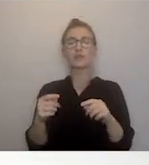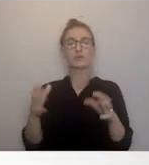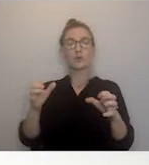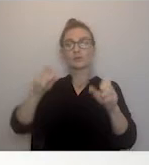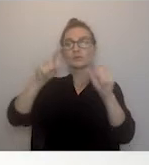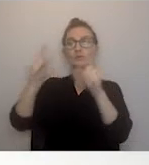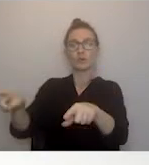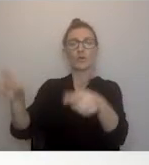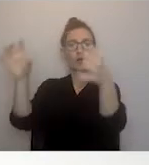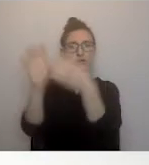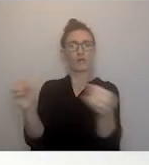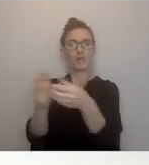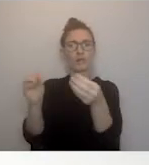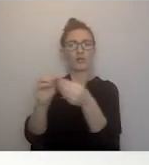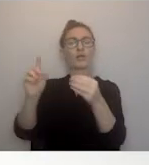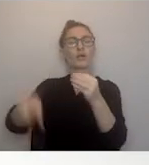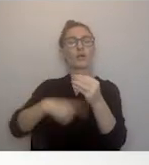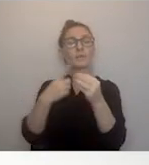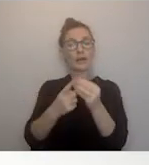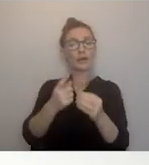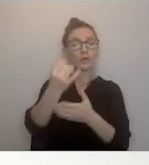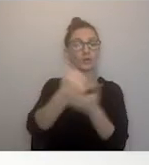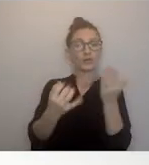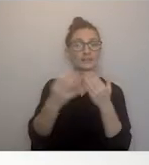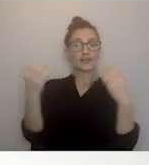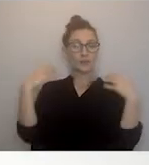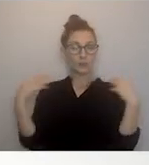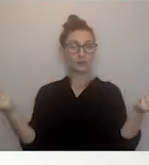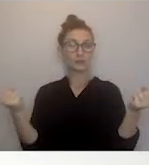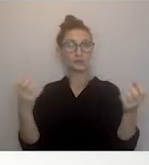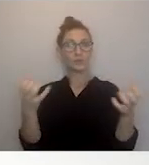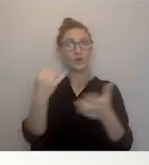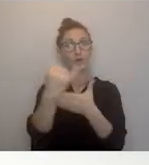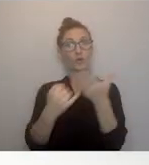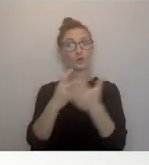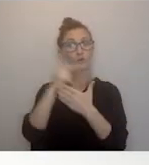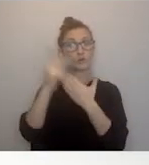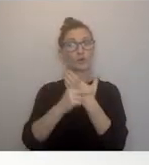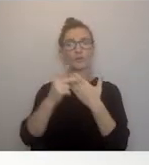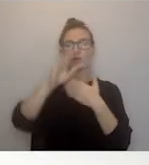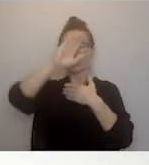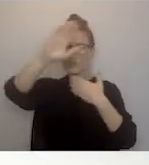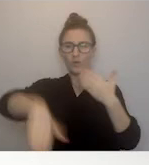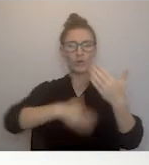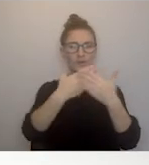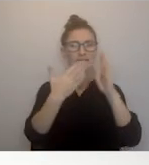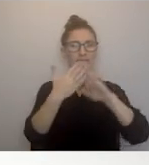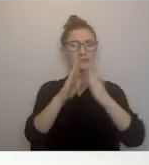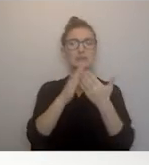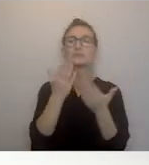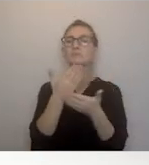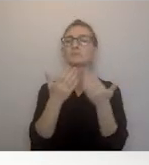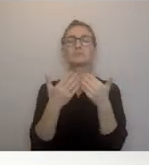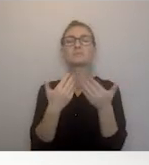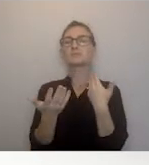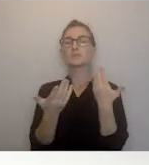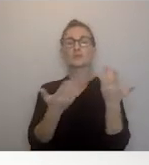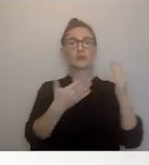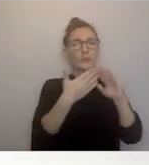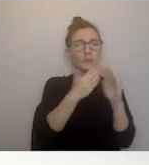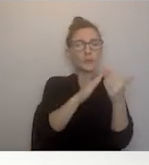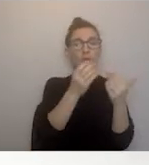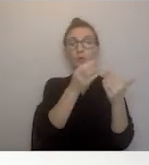to do is be on the cutting room floor about how can we get more of these arts accessible programs in every city, in whether it's big or